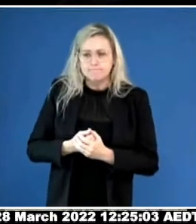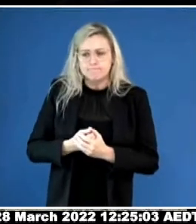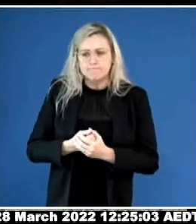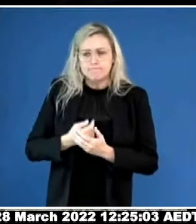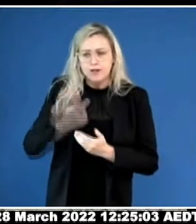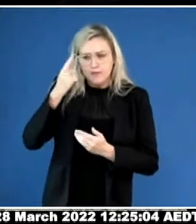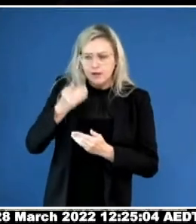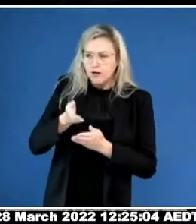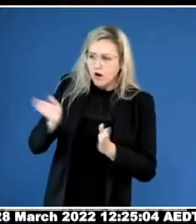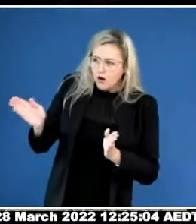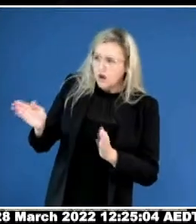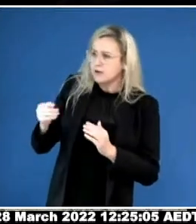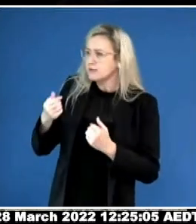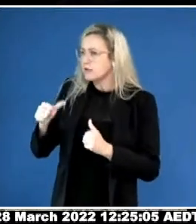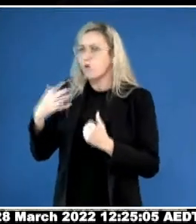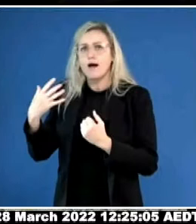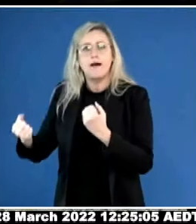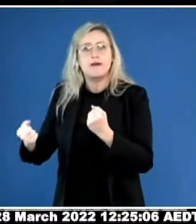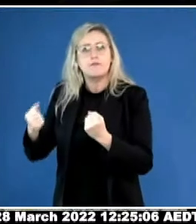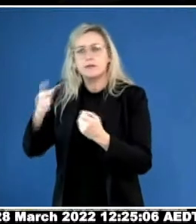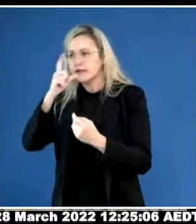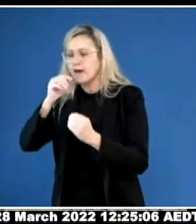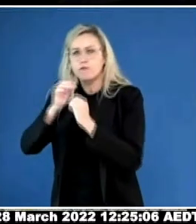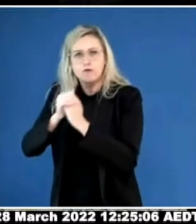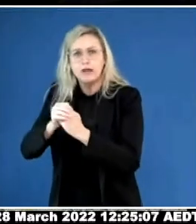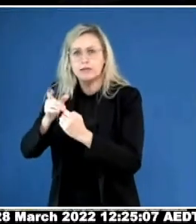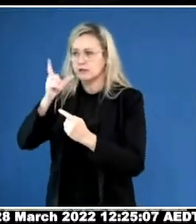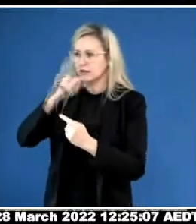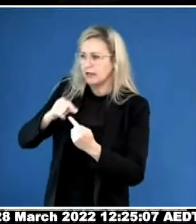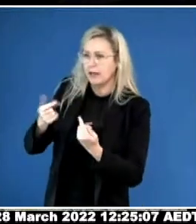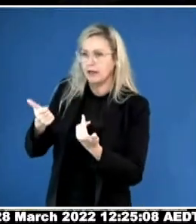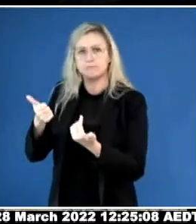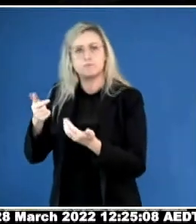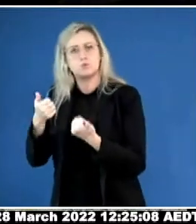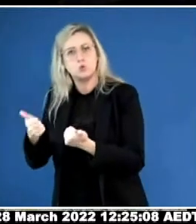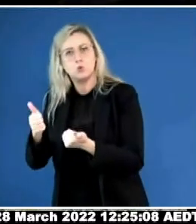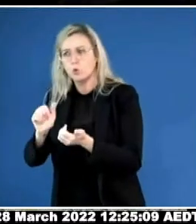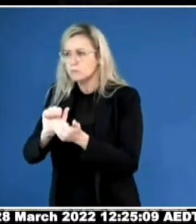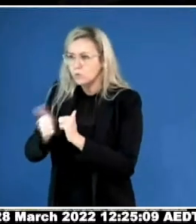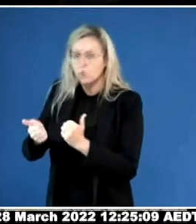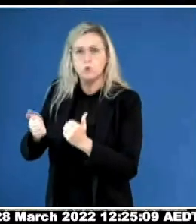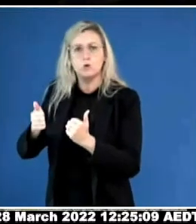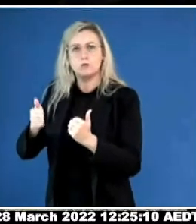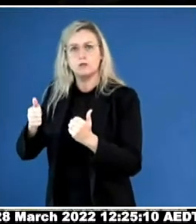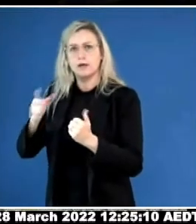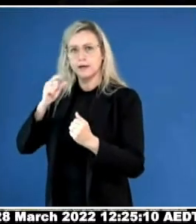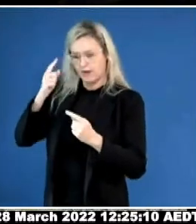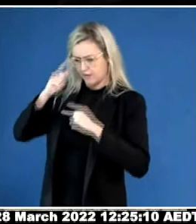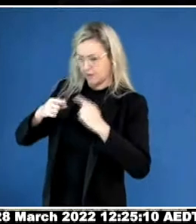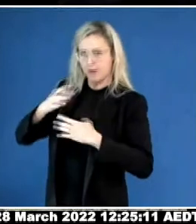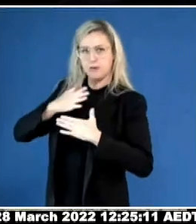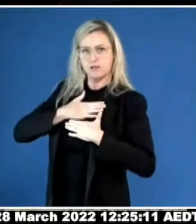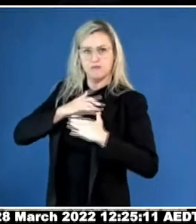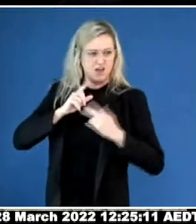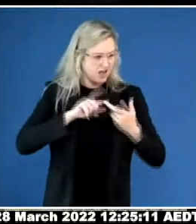still there, you know, to try and counter some of that breaking down of who you are as a person and breaking down your confidence